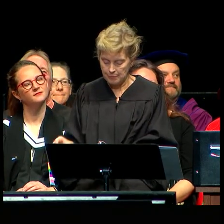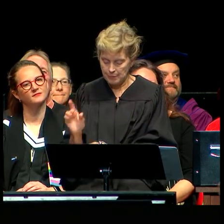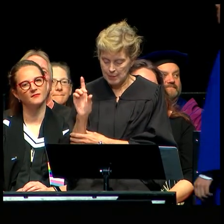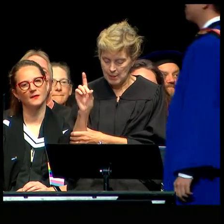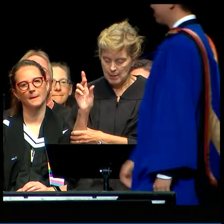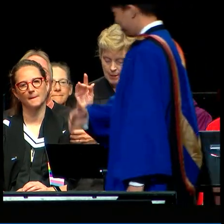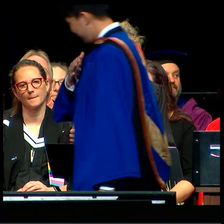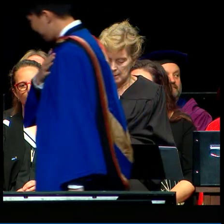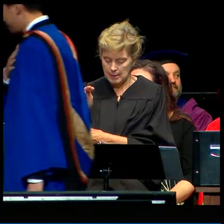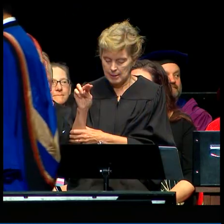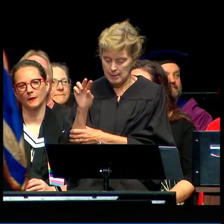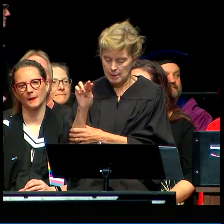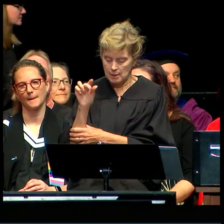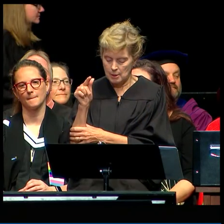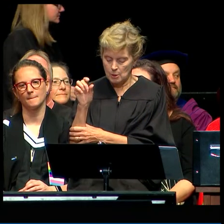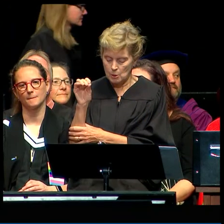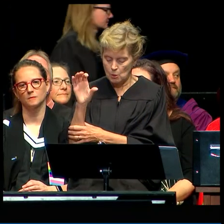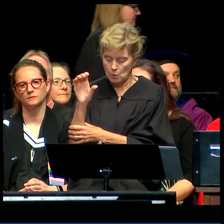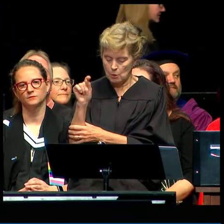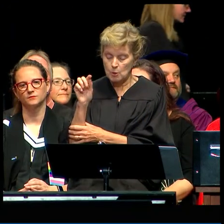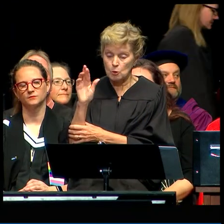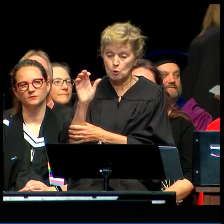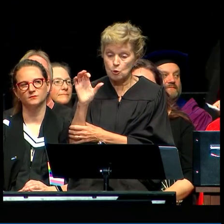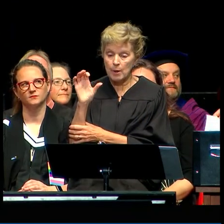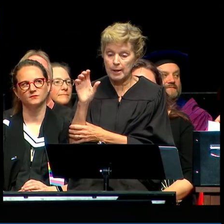Dingok Trak Win, with distinction.